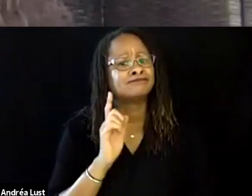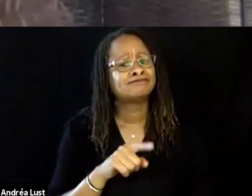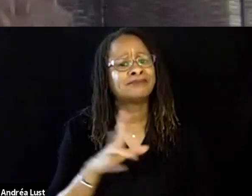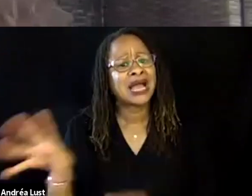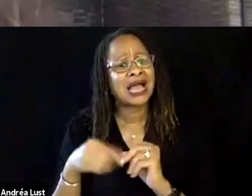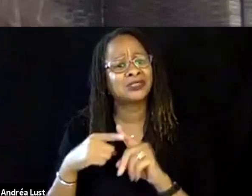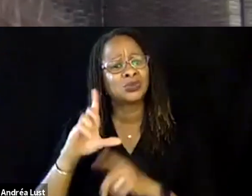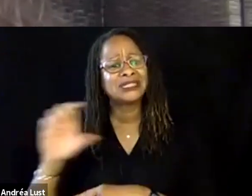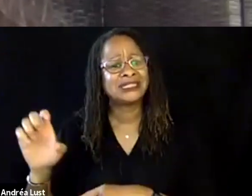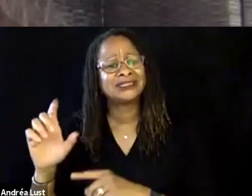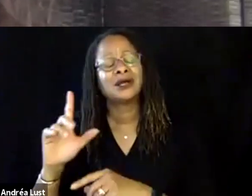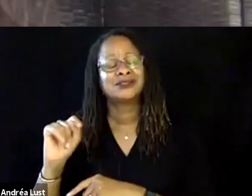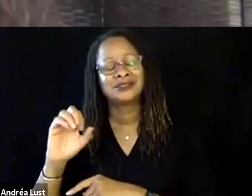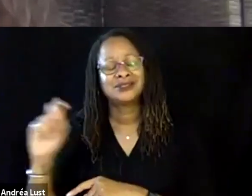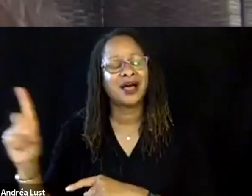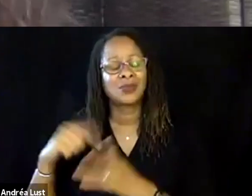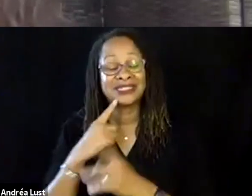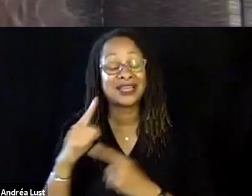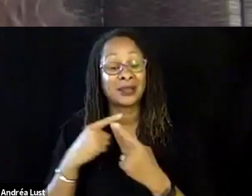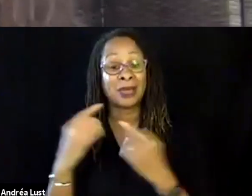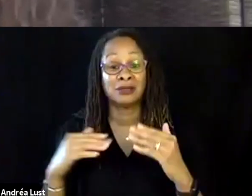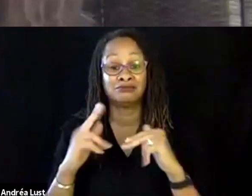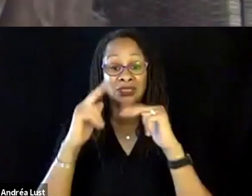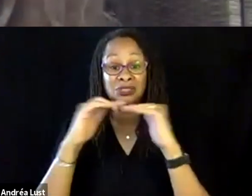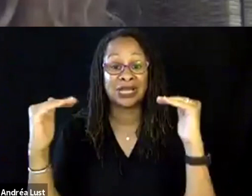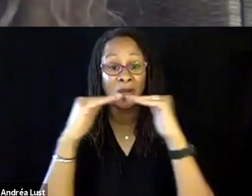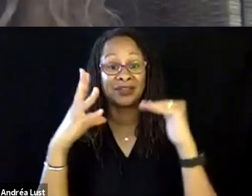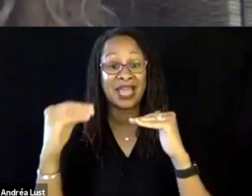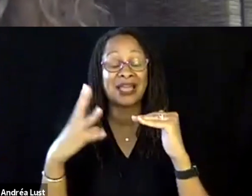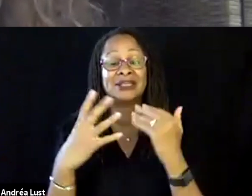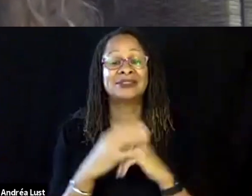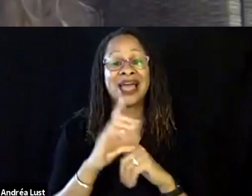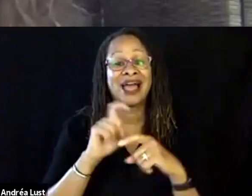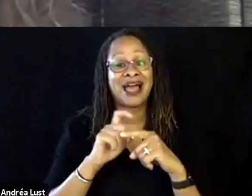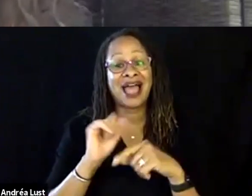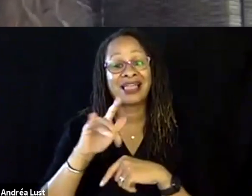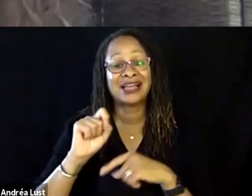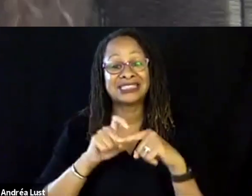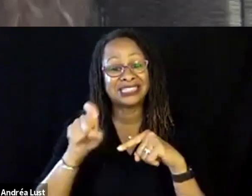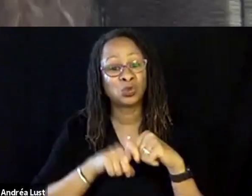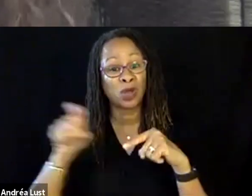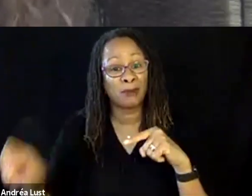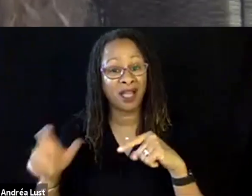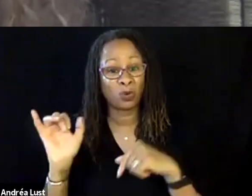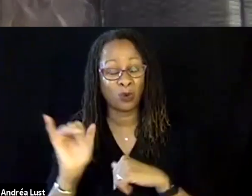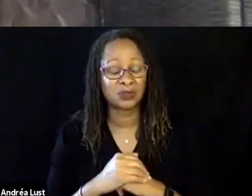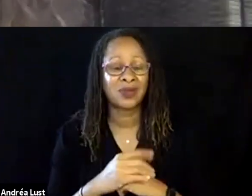convening talent and equality and allies have to come out, I was watching your